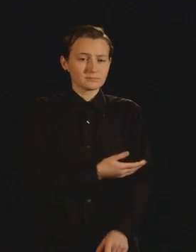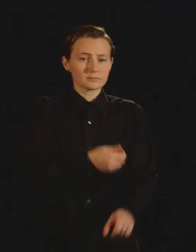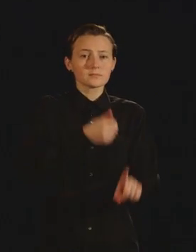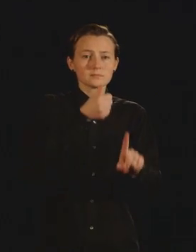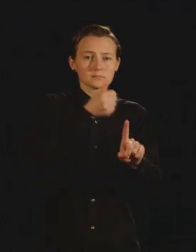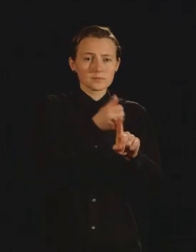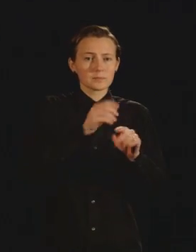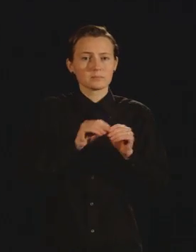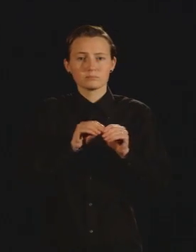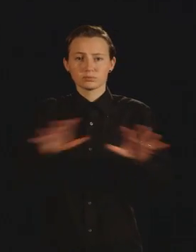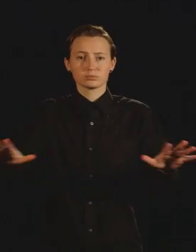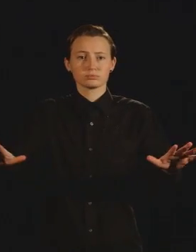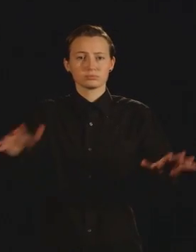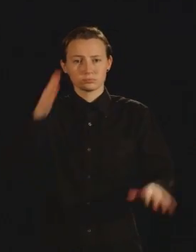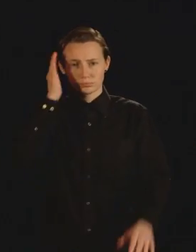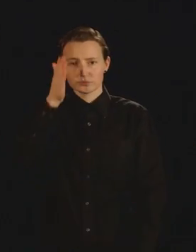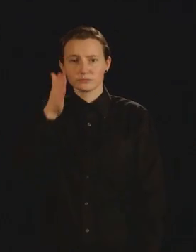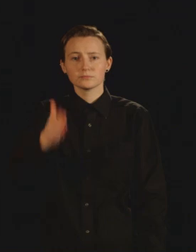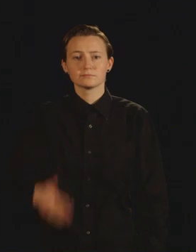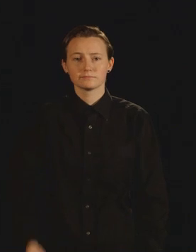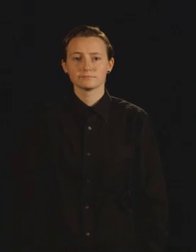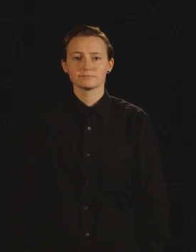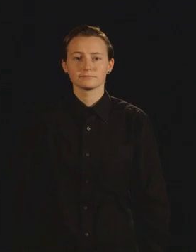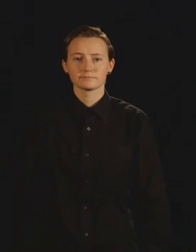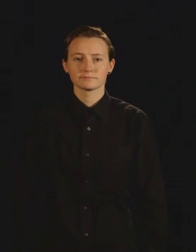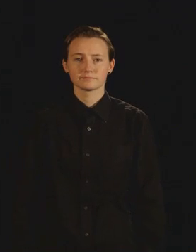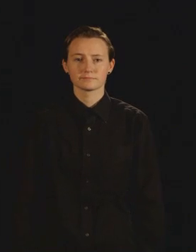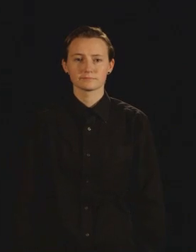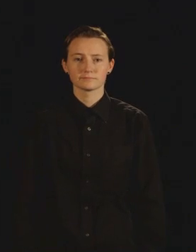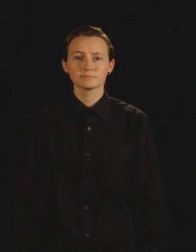to thrive, it impacts all of us.